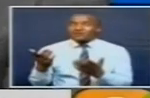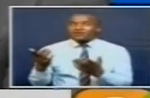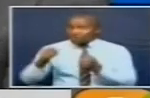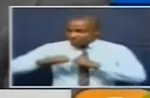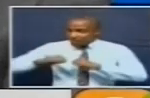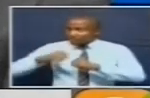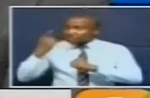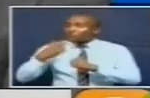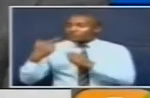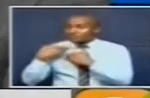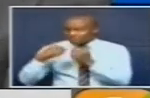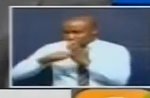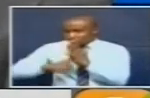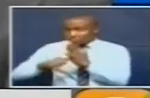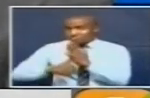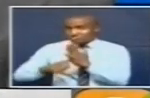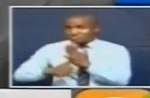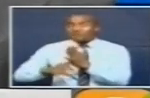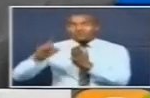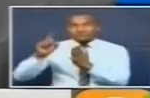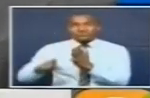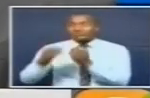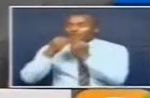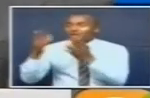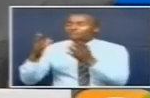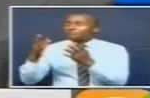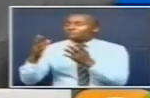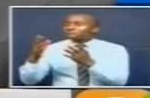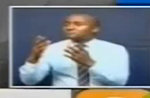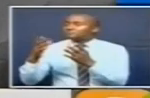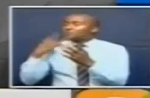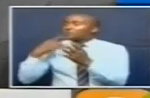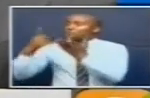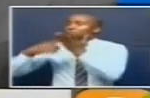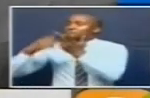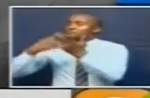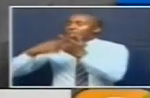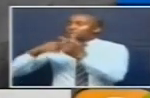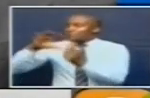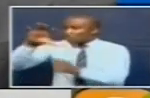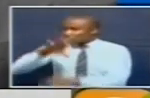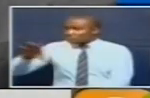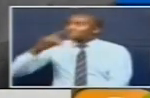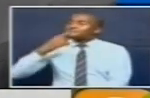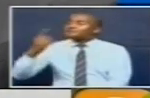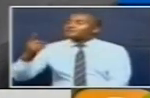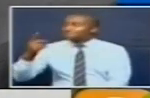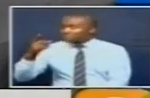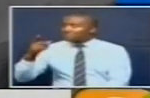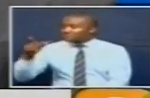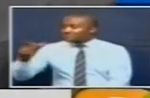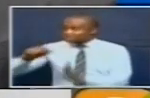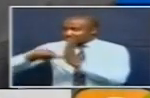operating that kit should be able to alert the returning officer in the constituency, telling them that the kit has